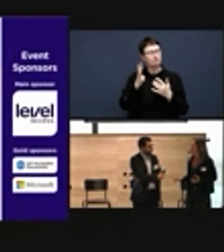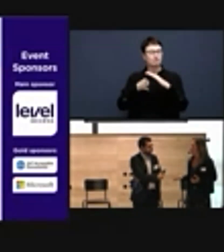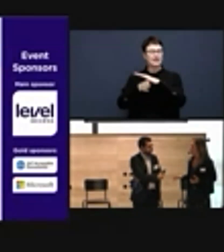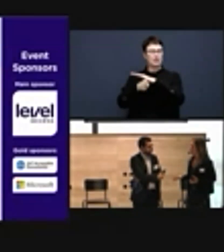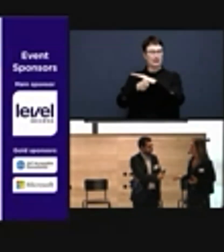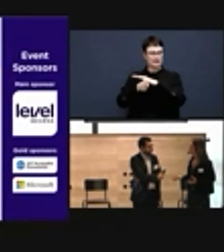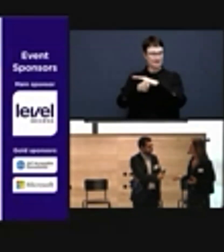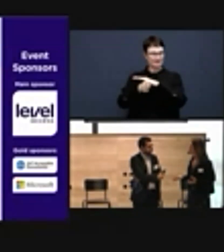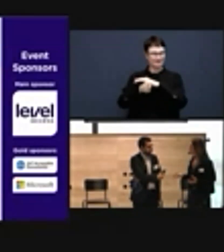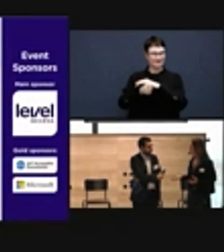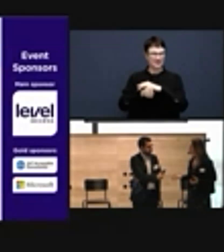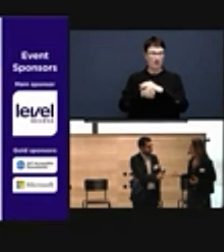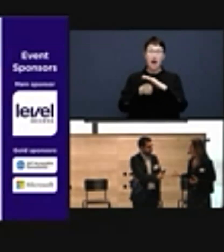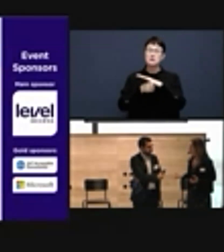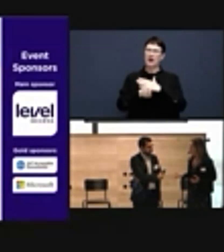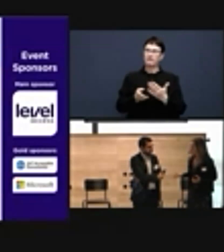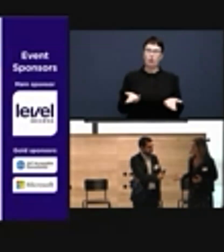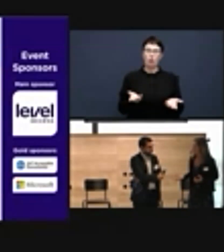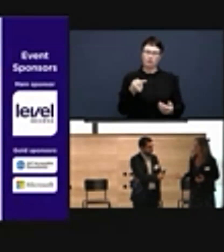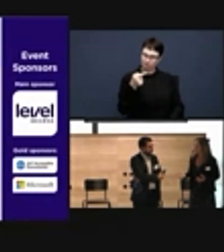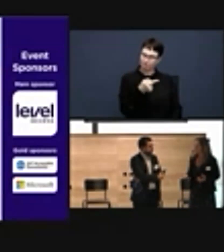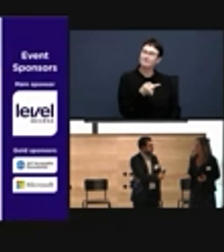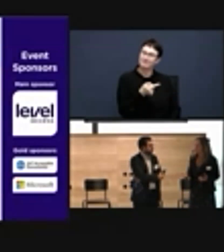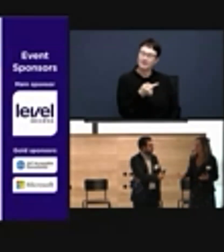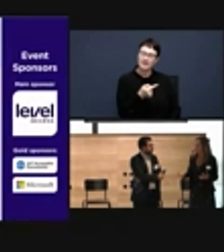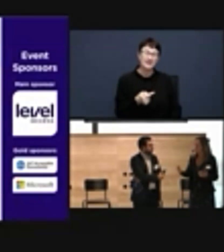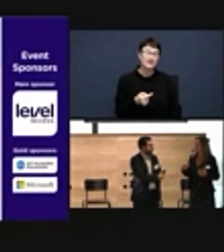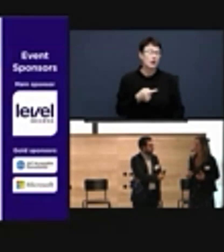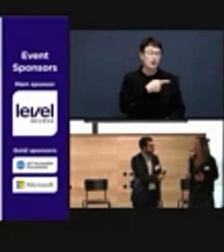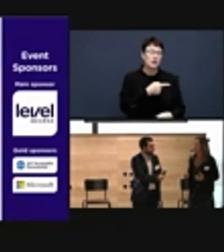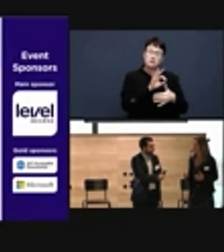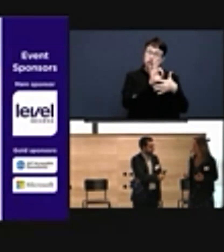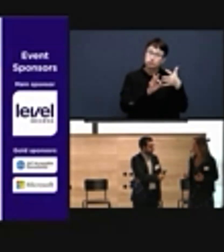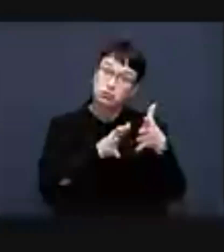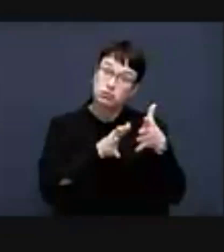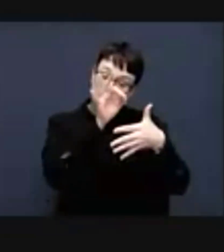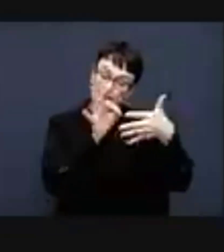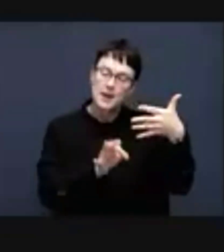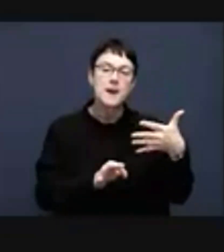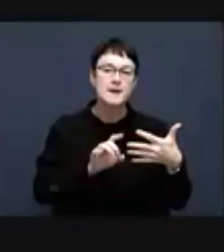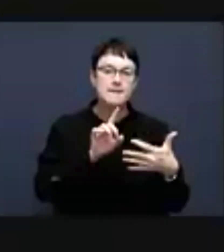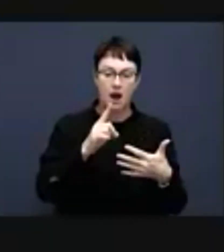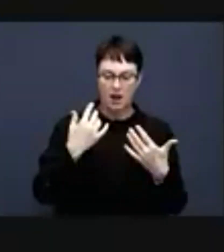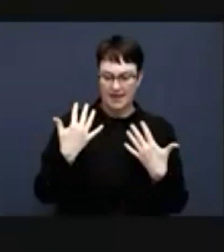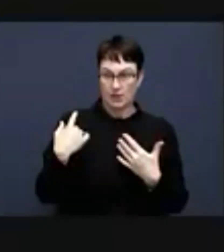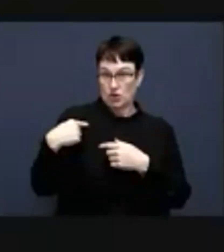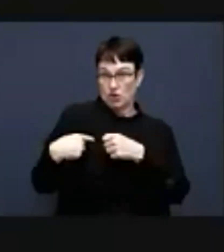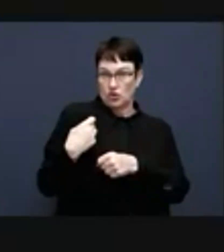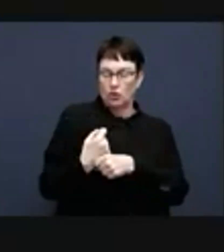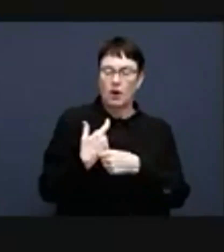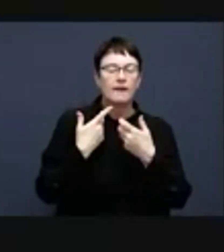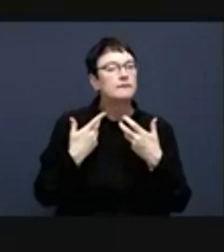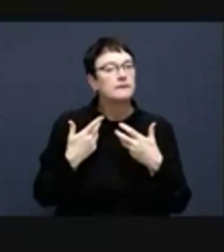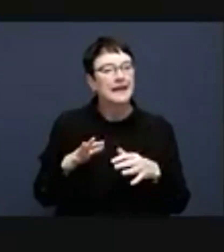that don't really work yet, but I can also tell you that what we have got from the monitoring agencies this year is that there is a lot of increase.